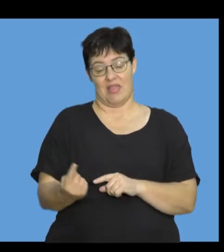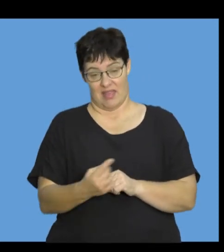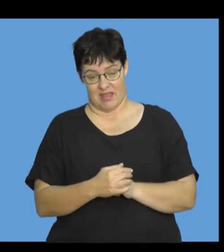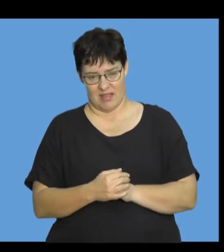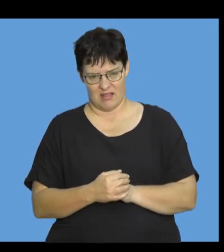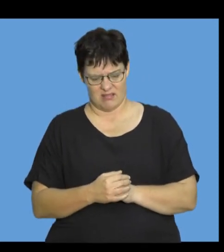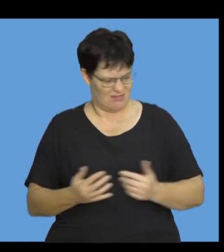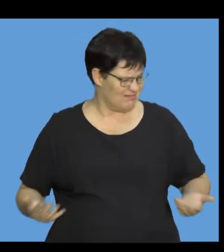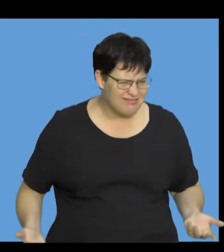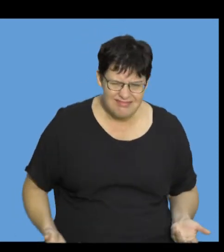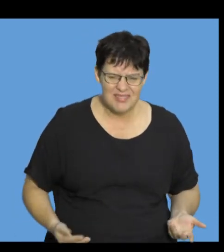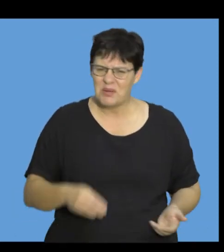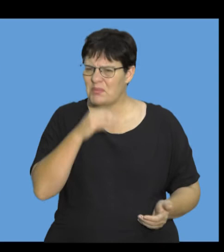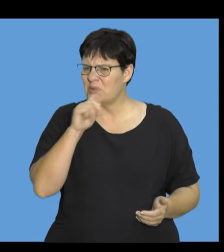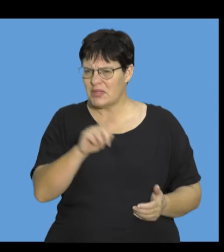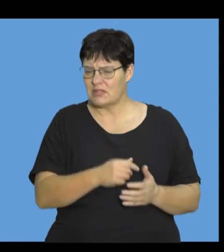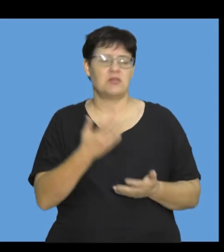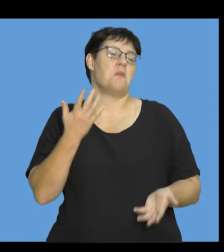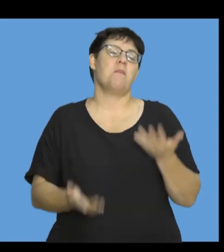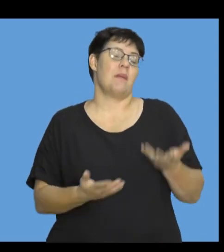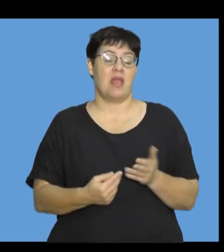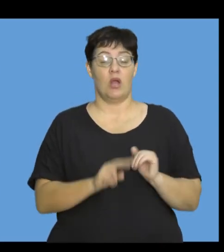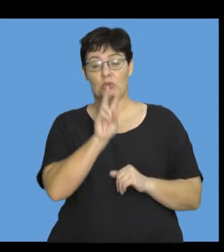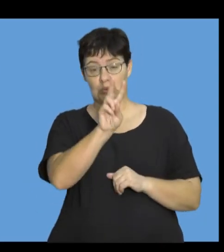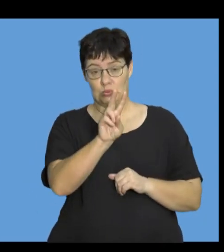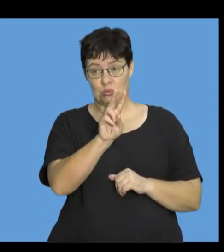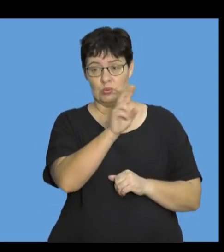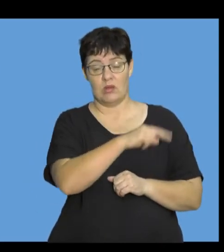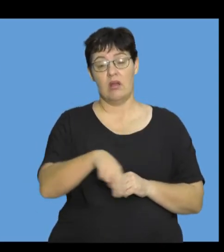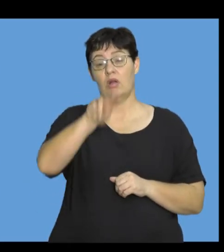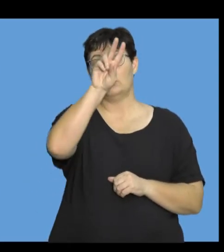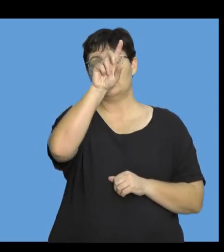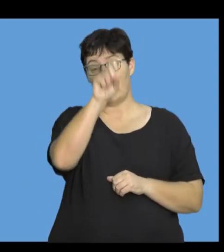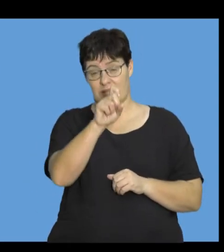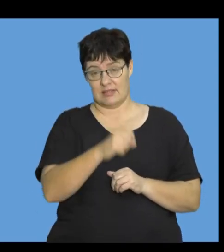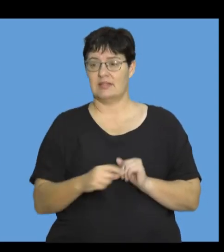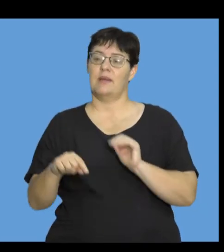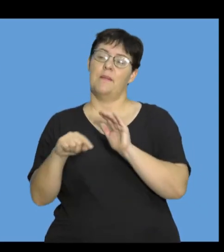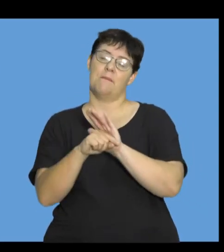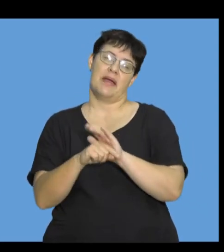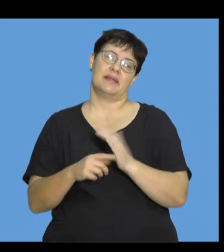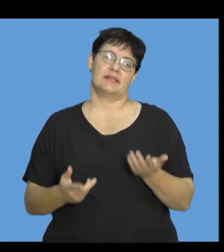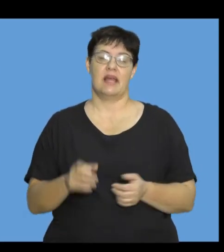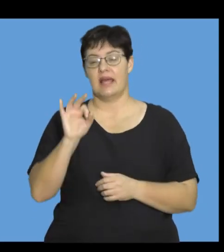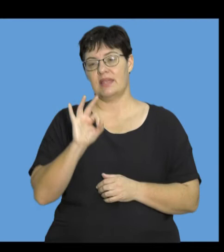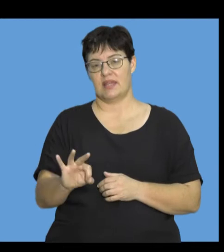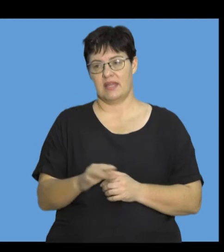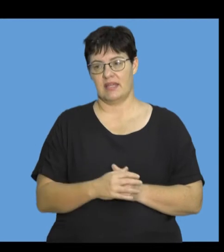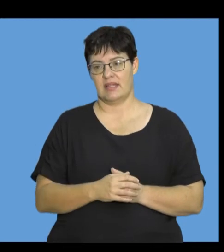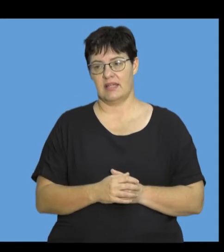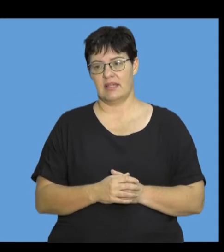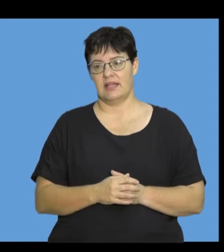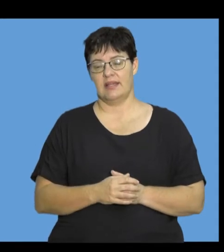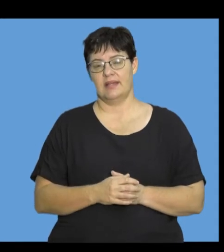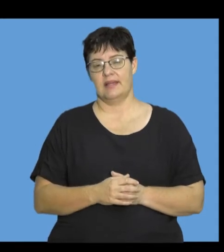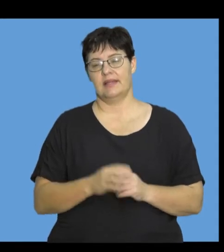exponent. What do I mean? It will be maybe 2 to the exponent of 2x minus maybe 3